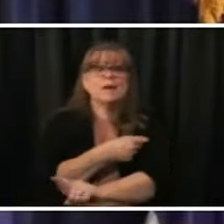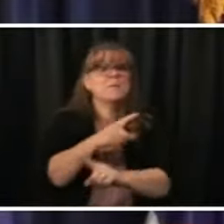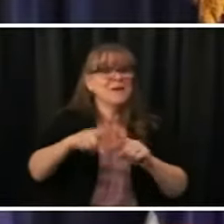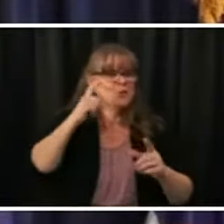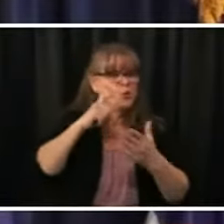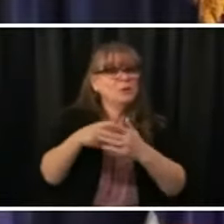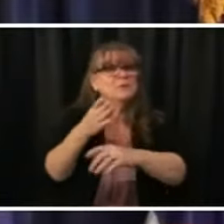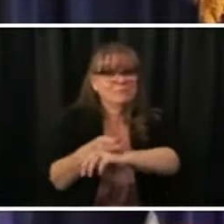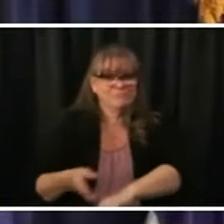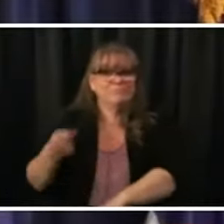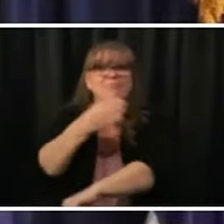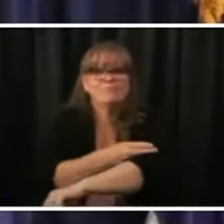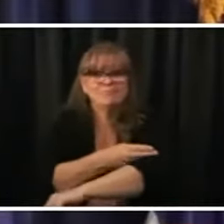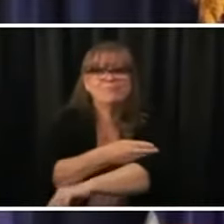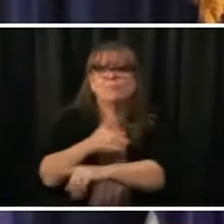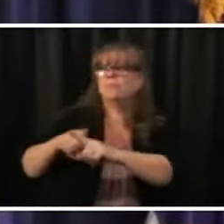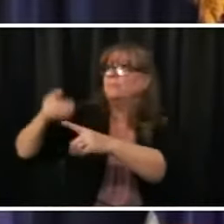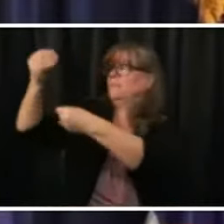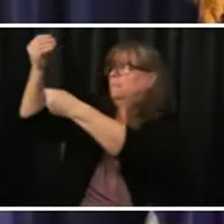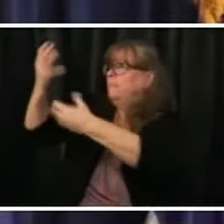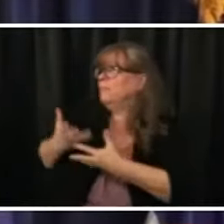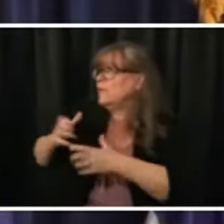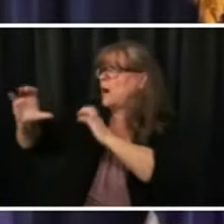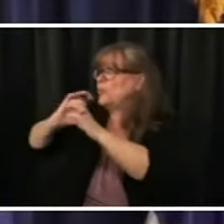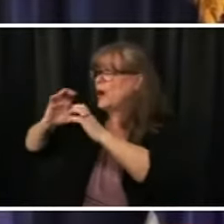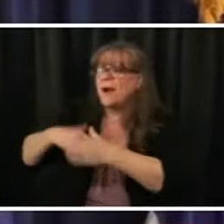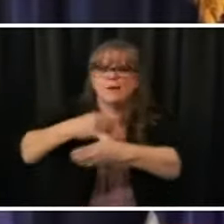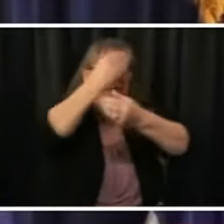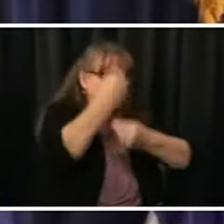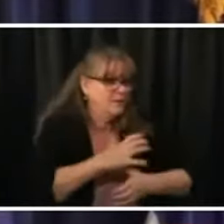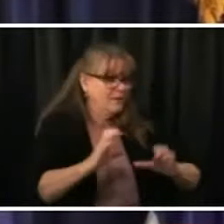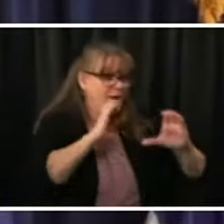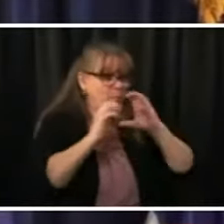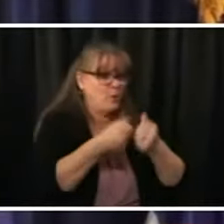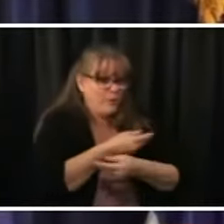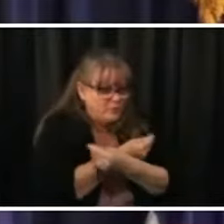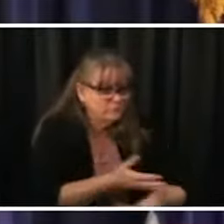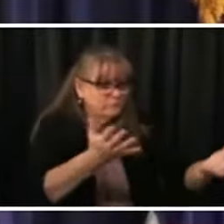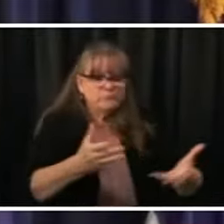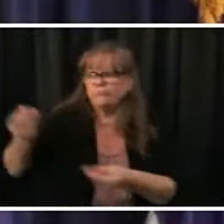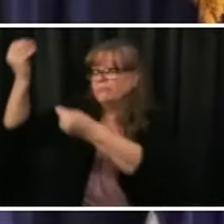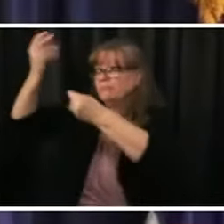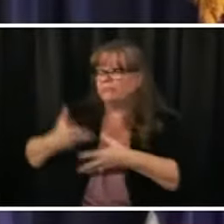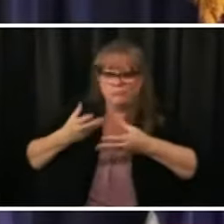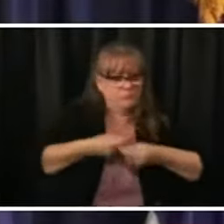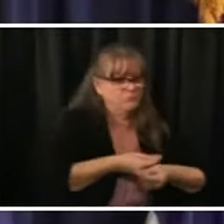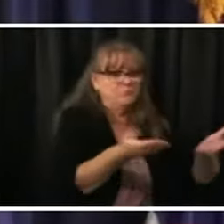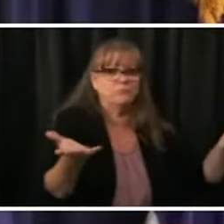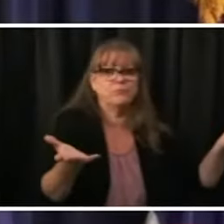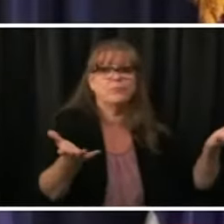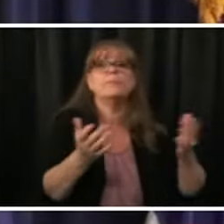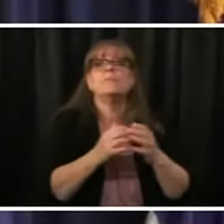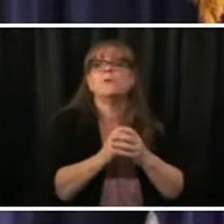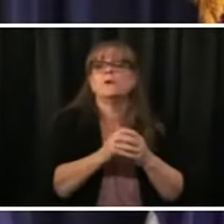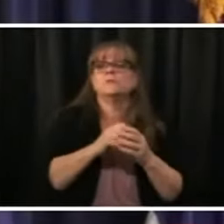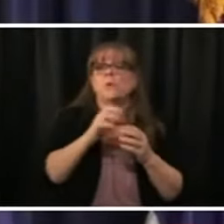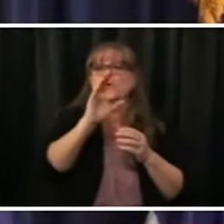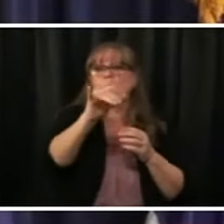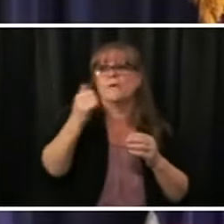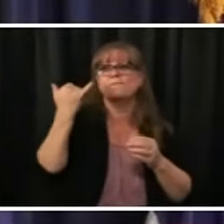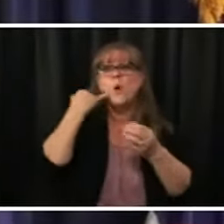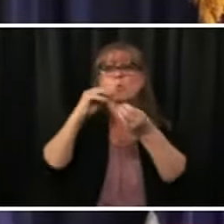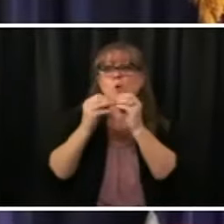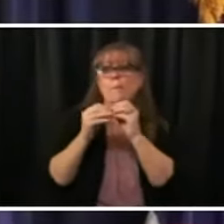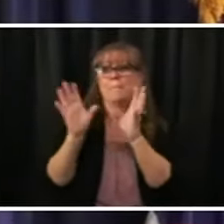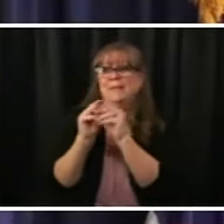all of our partners. We'll look forward to having a call with the electeds and Public Health Authority in Mesa County to go through those numbers with them, and then